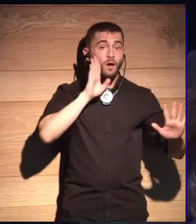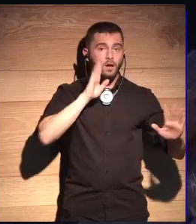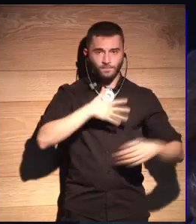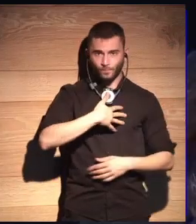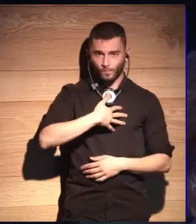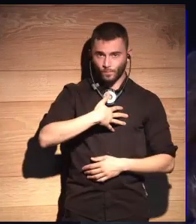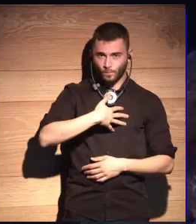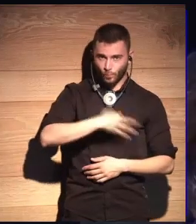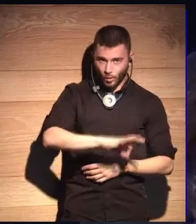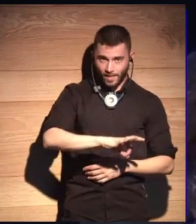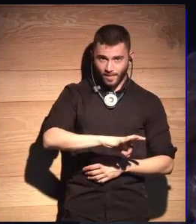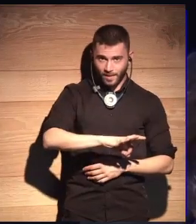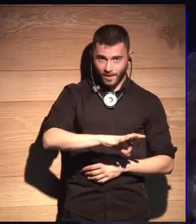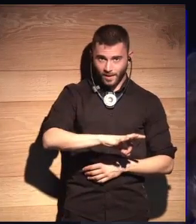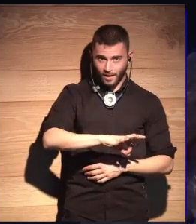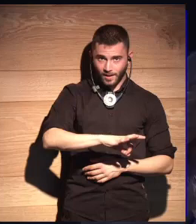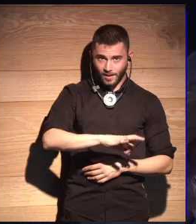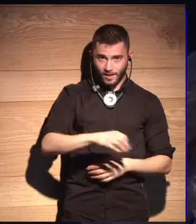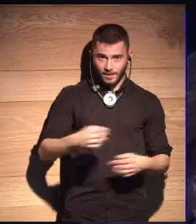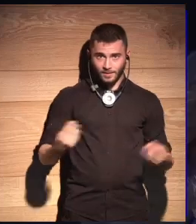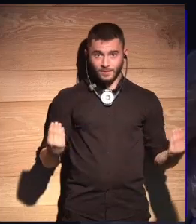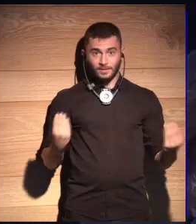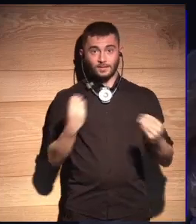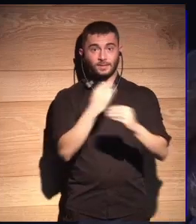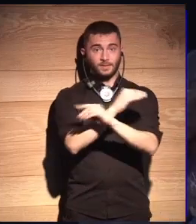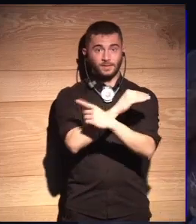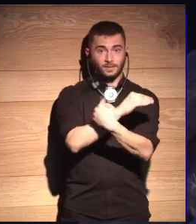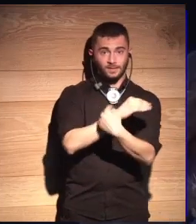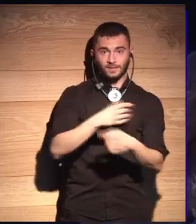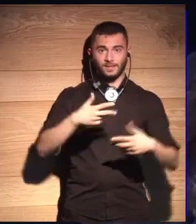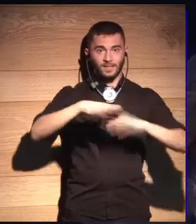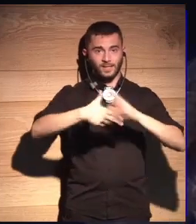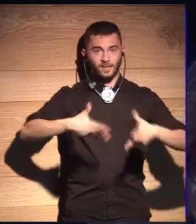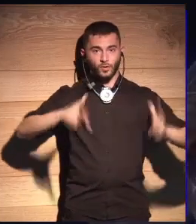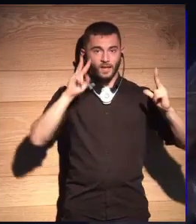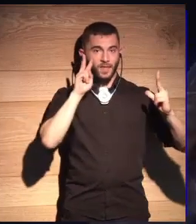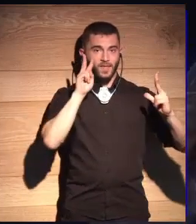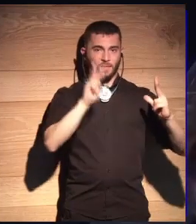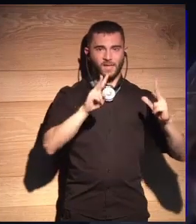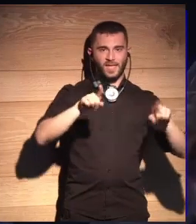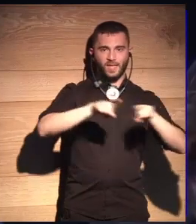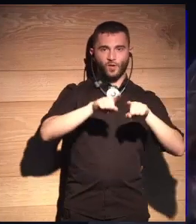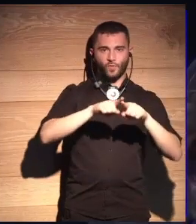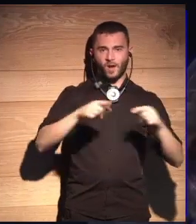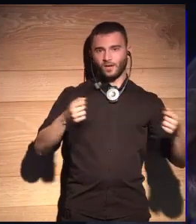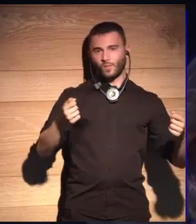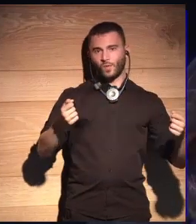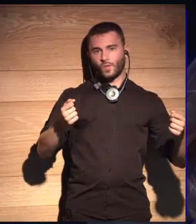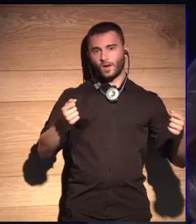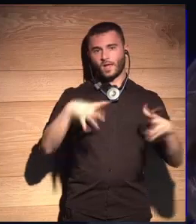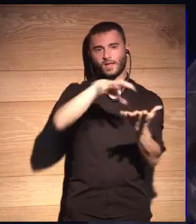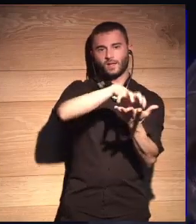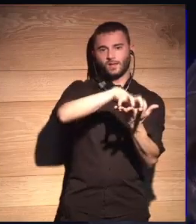of mobilization which is in some ways sees democracy as a kind of branch of warfare or something like that. Because there is no longer